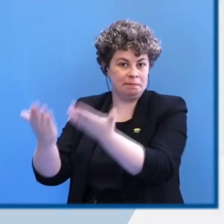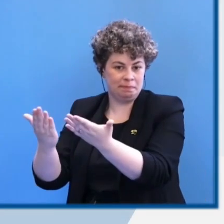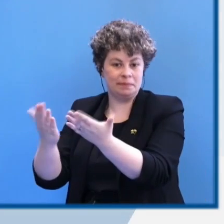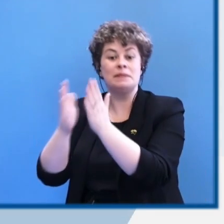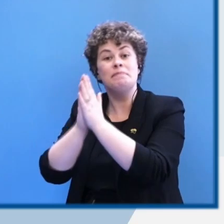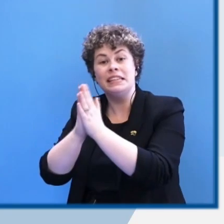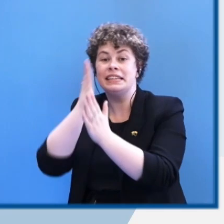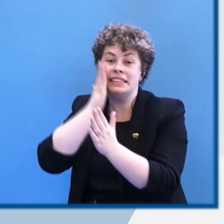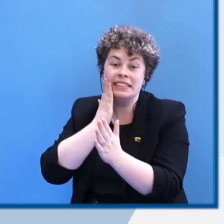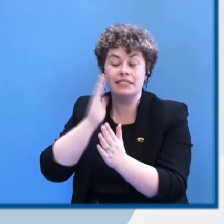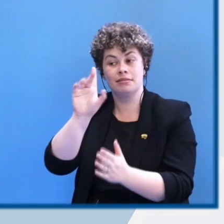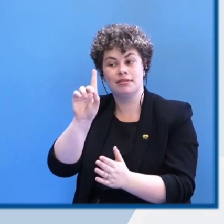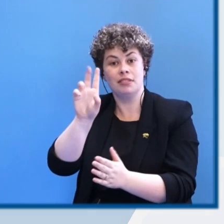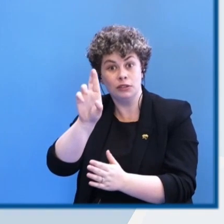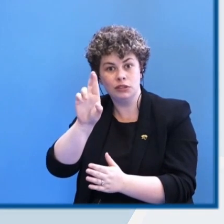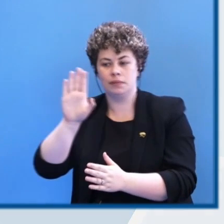Binder.